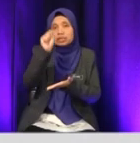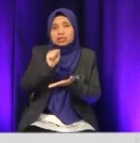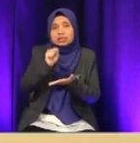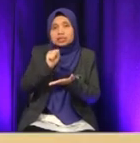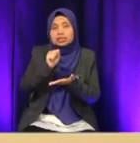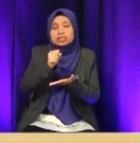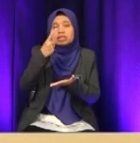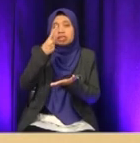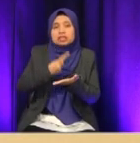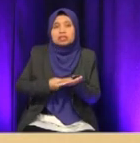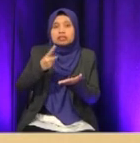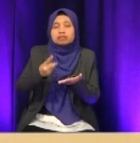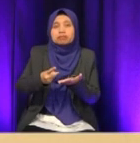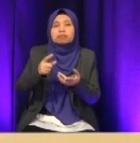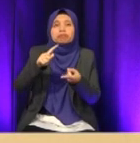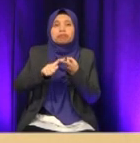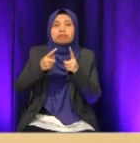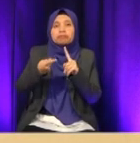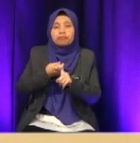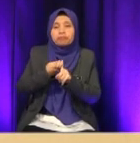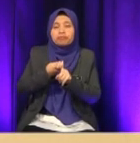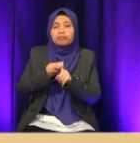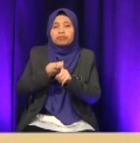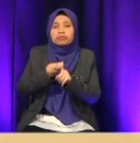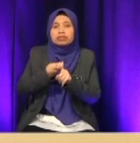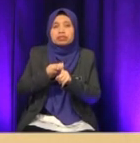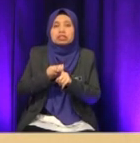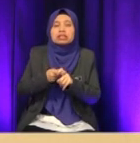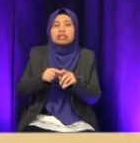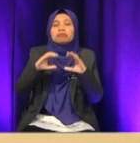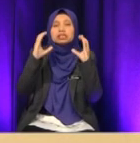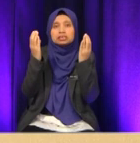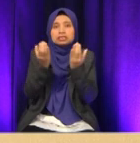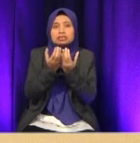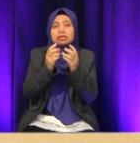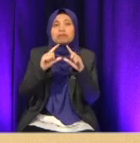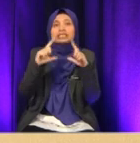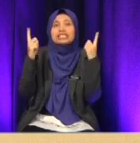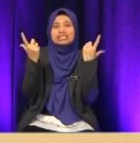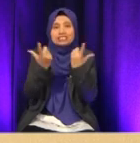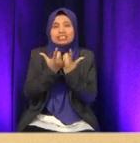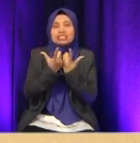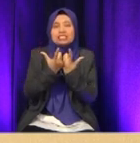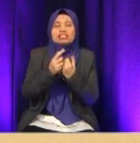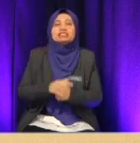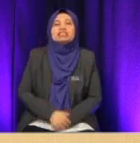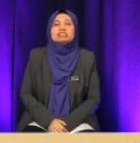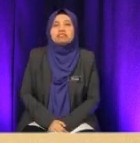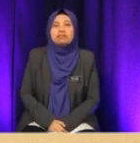What did Good Gym members do on their last community event? Okay, so what is the keyword that you can find from the